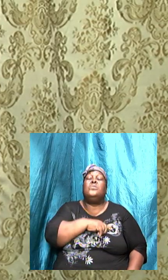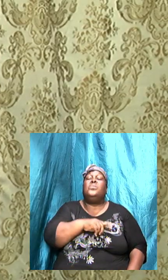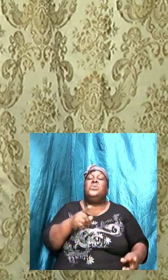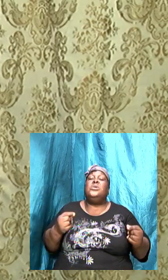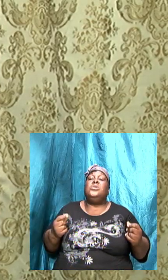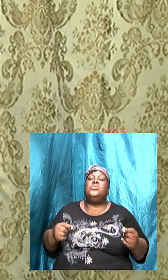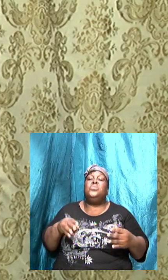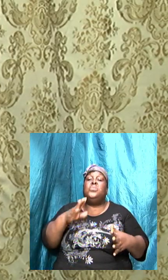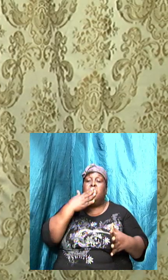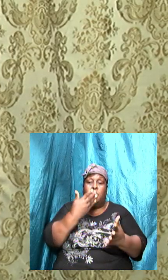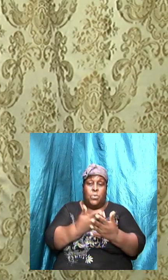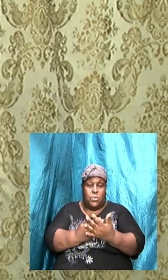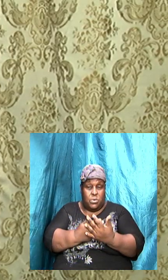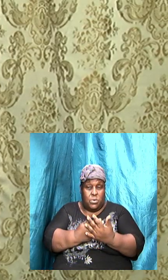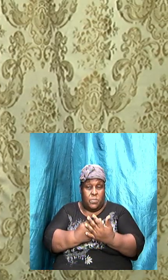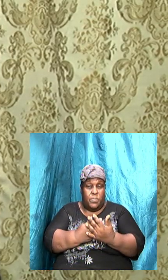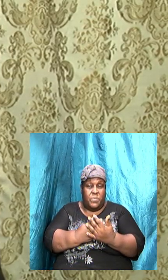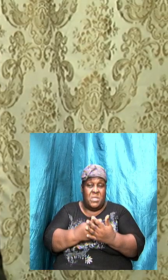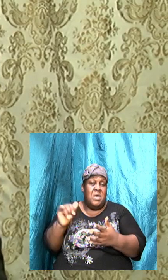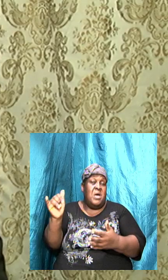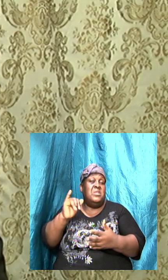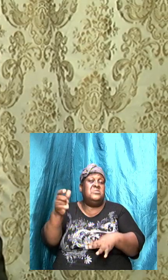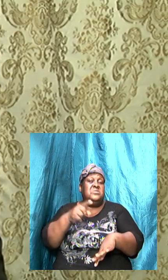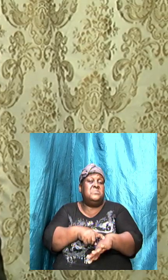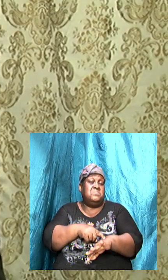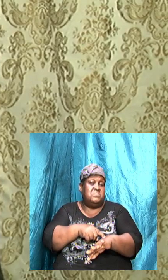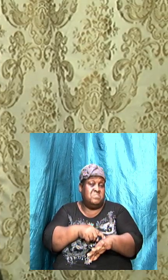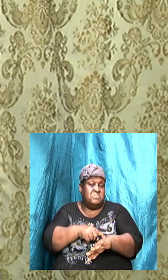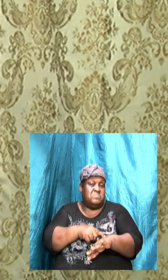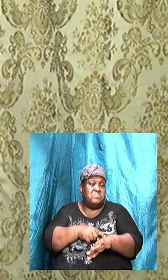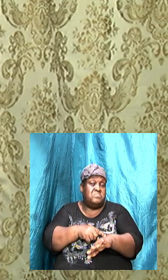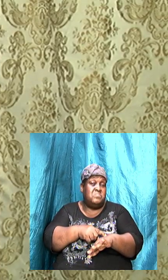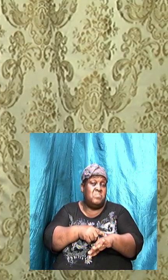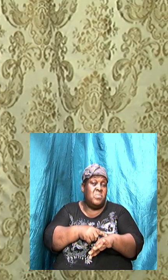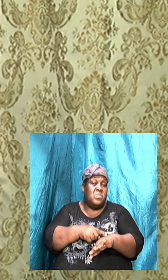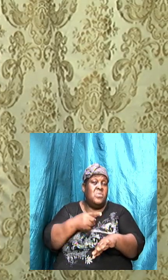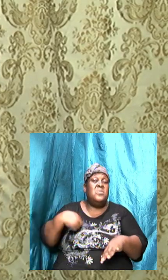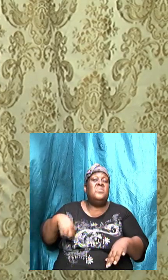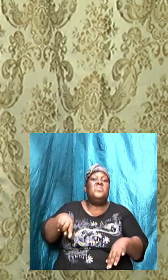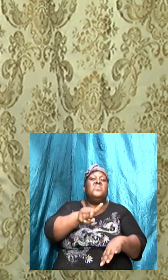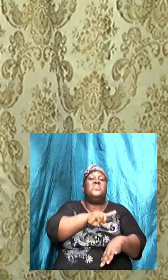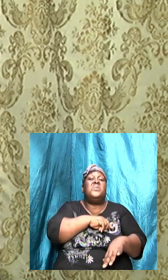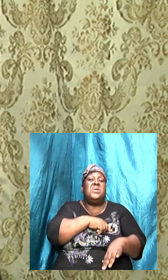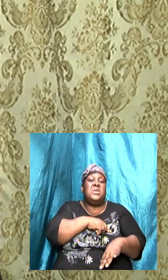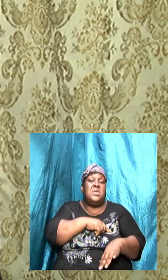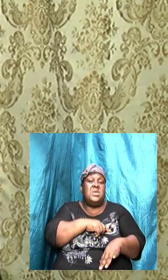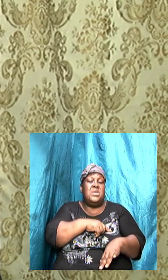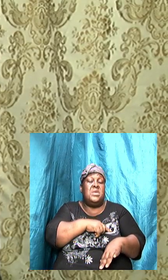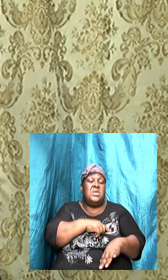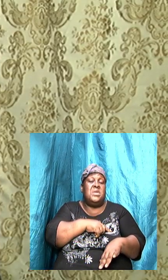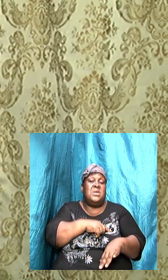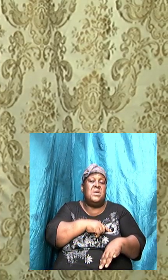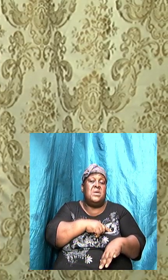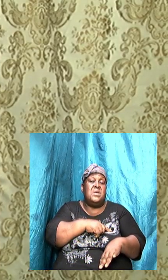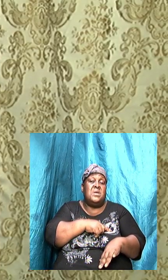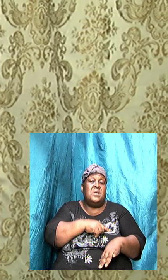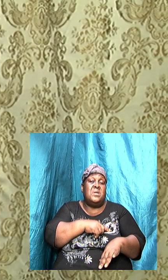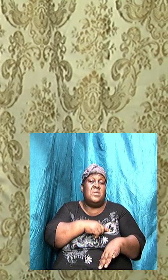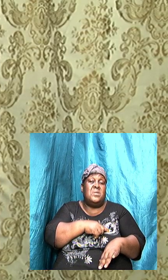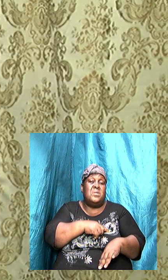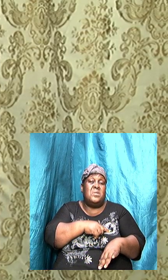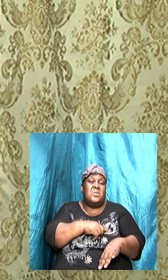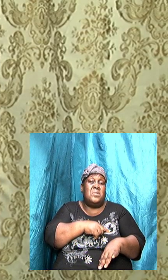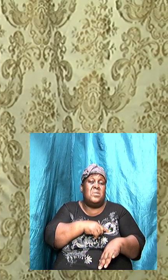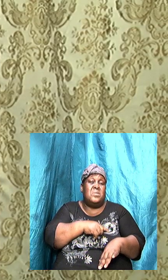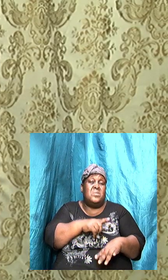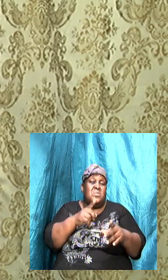doing well and at the same time we foul up, he is not going to just send a